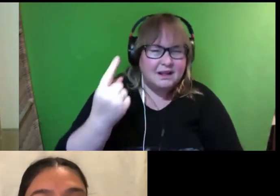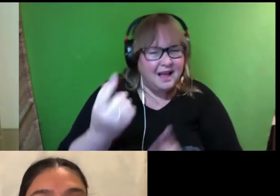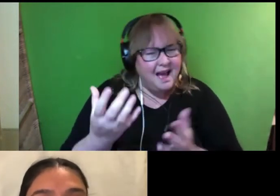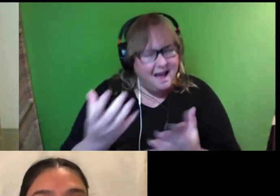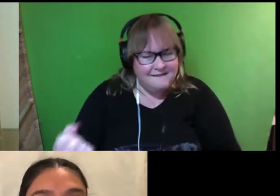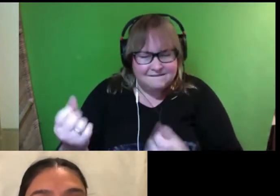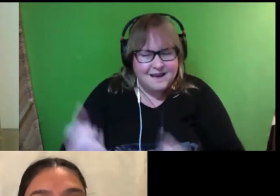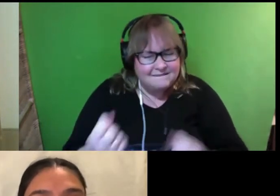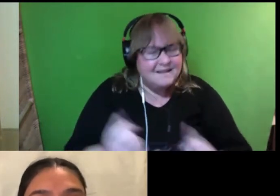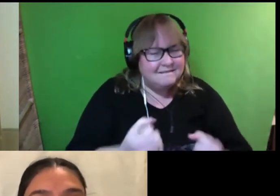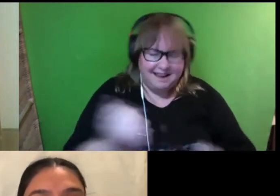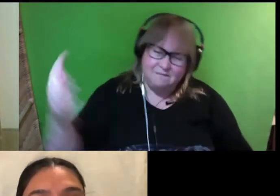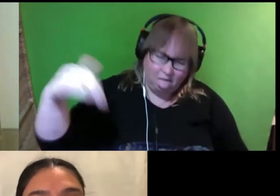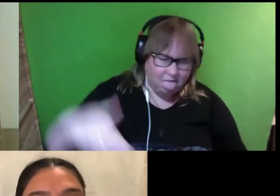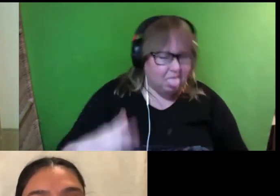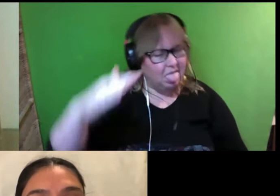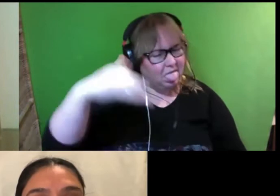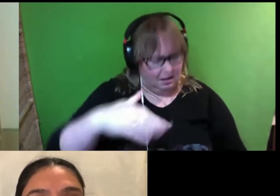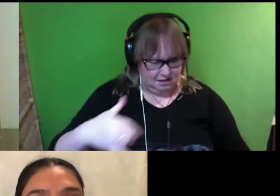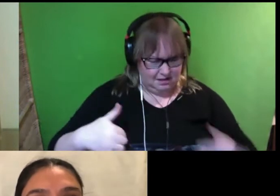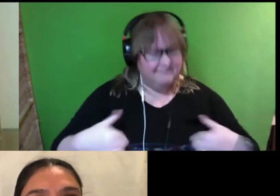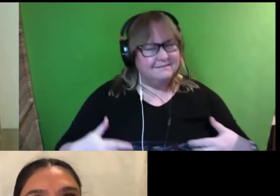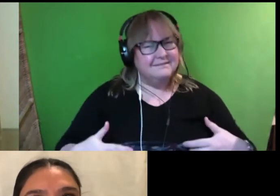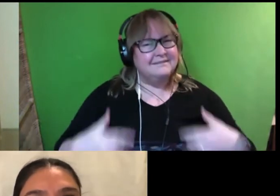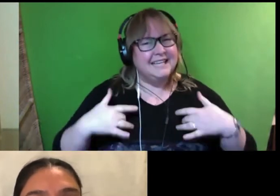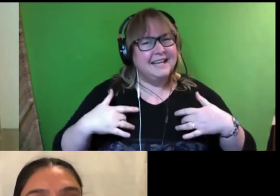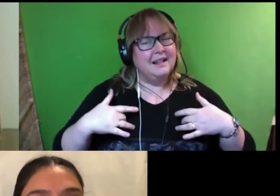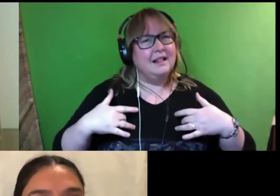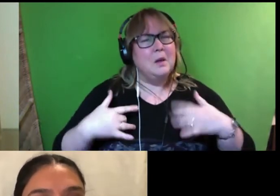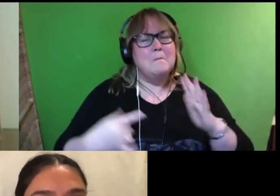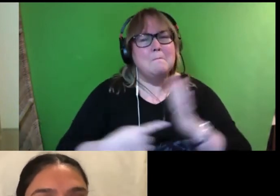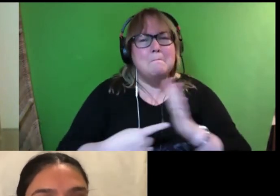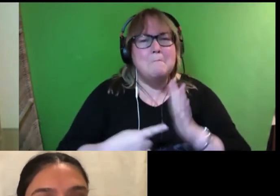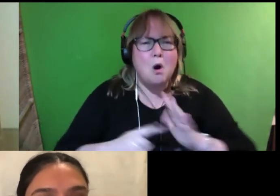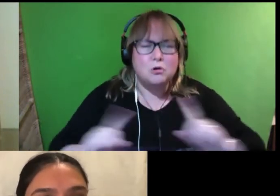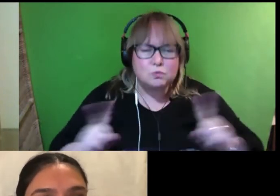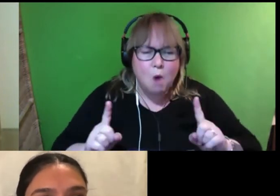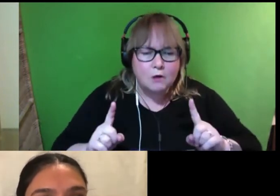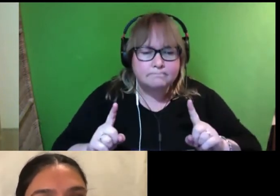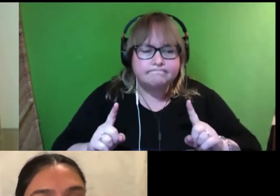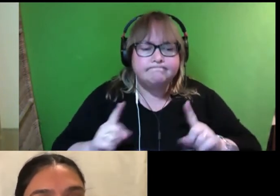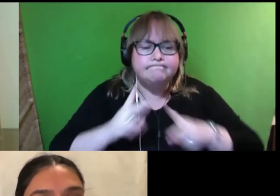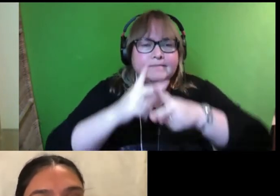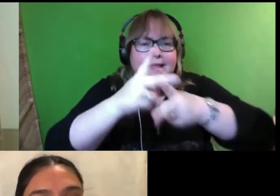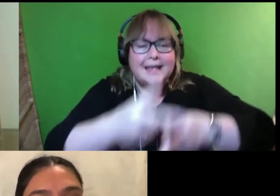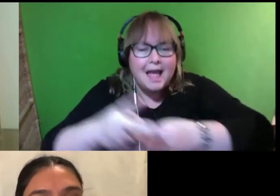I've felt most sharply that what's most important is looking after myself, and